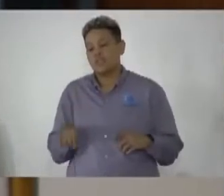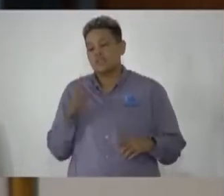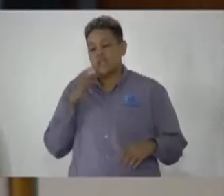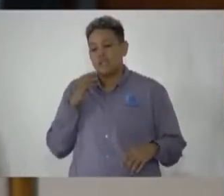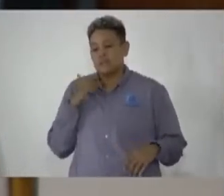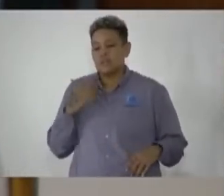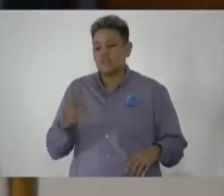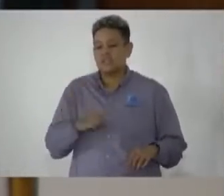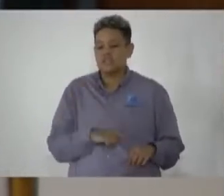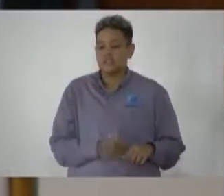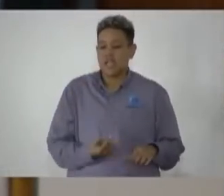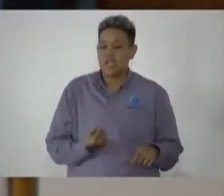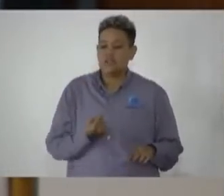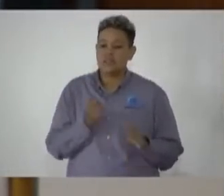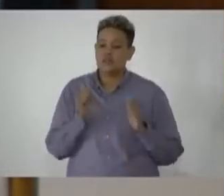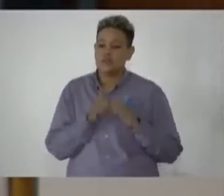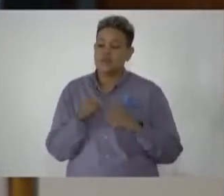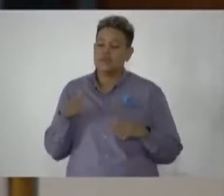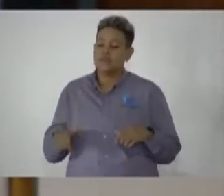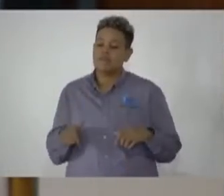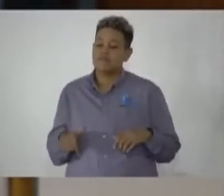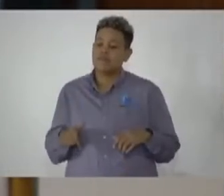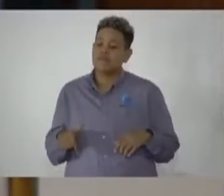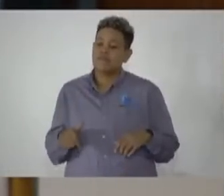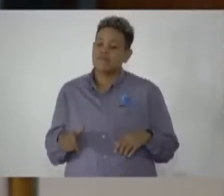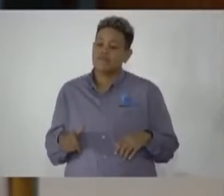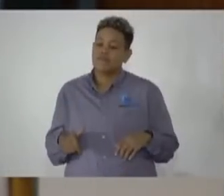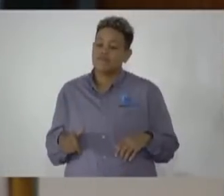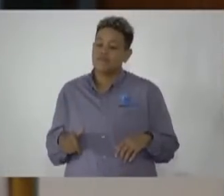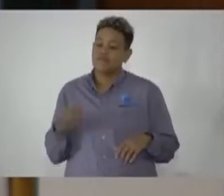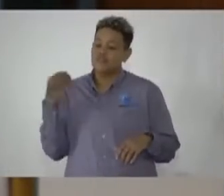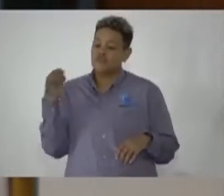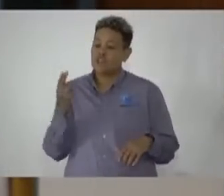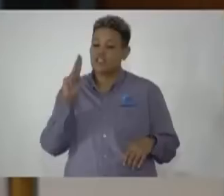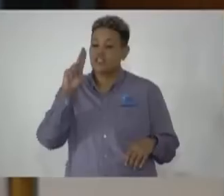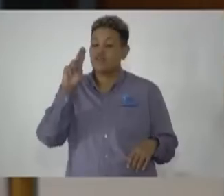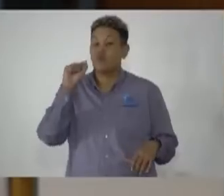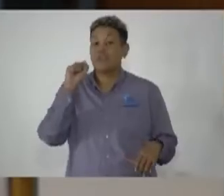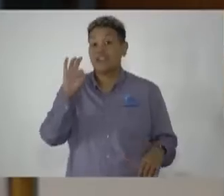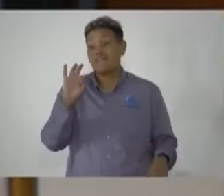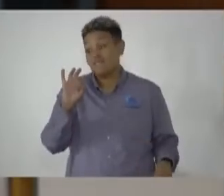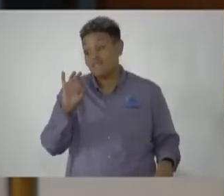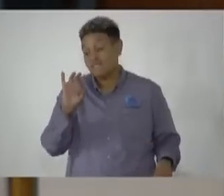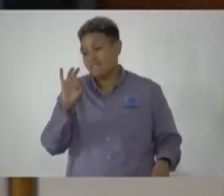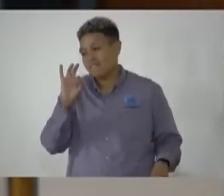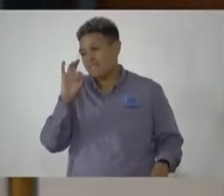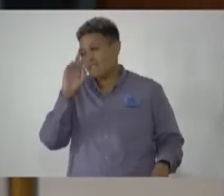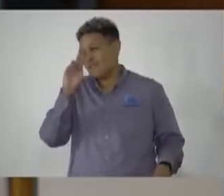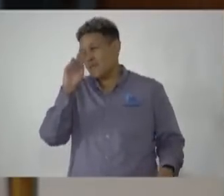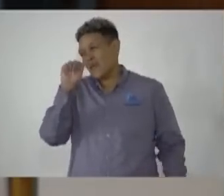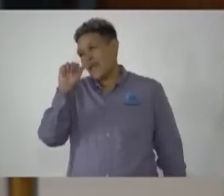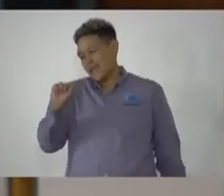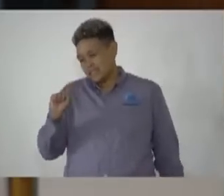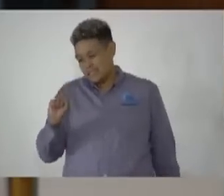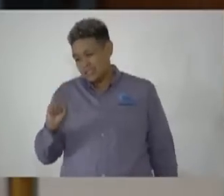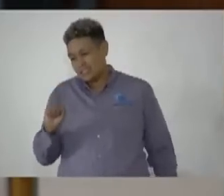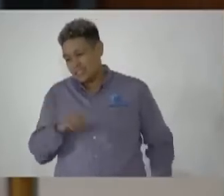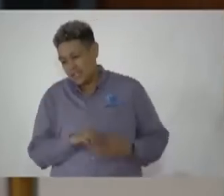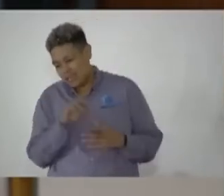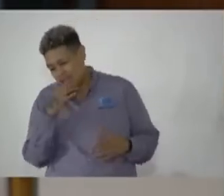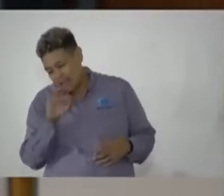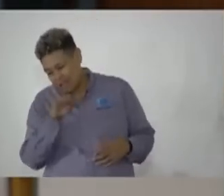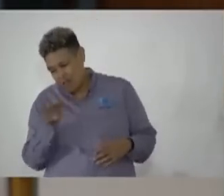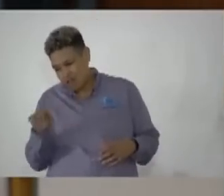journey started with the granting of universal adult suffrage in 1944. I